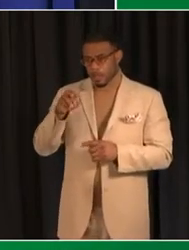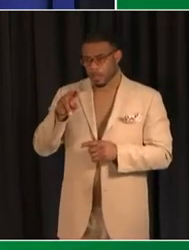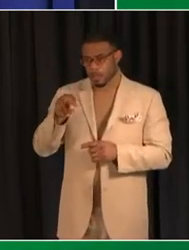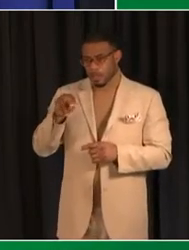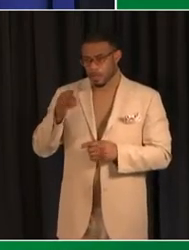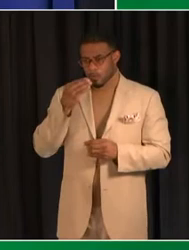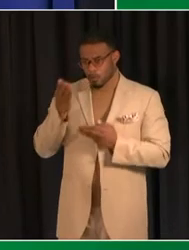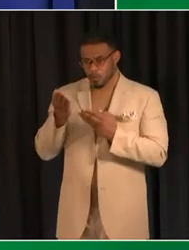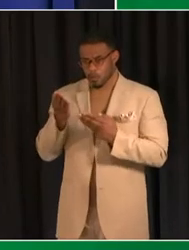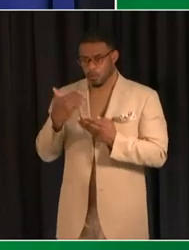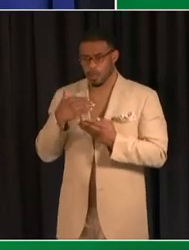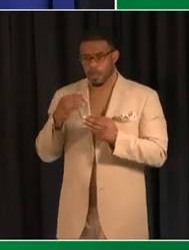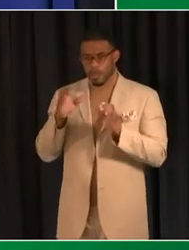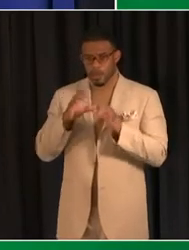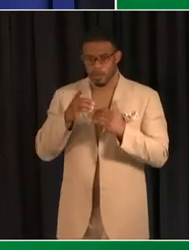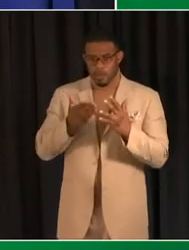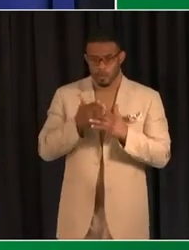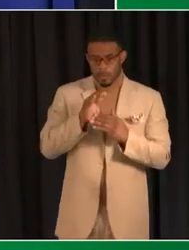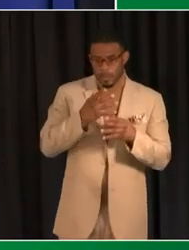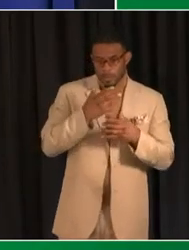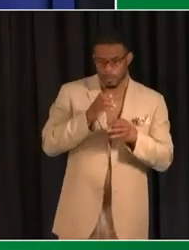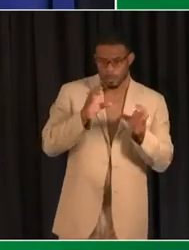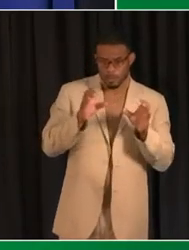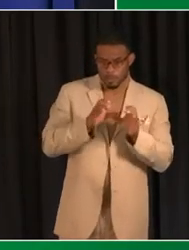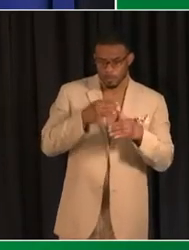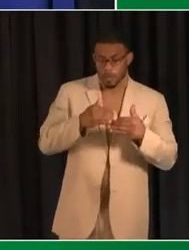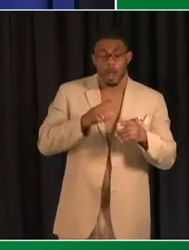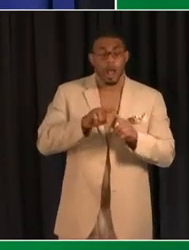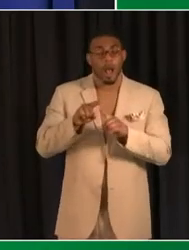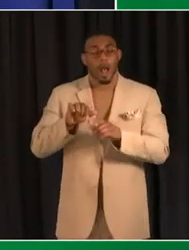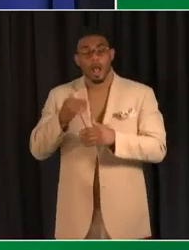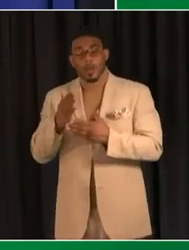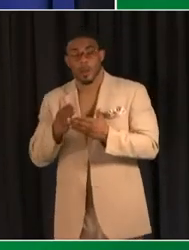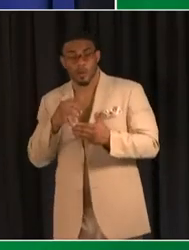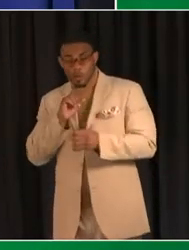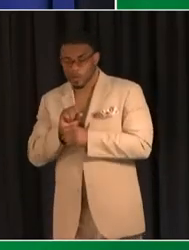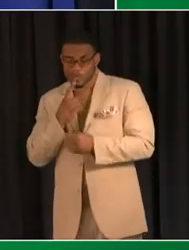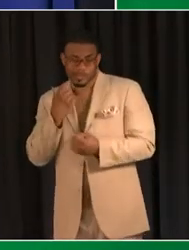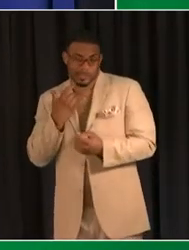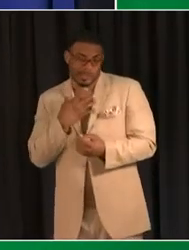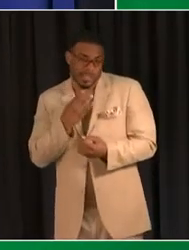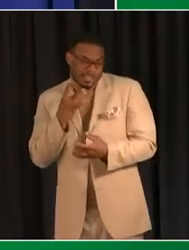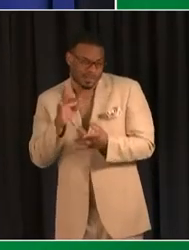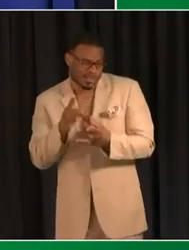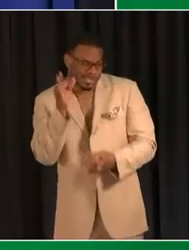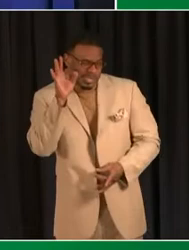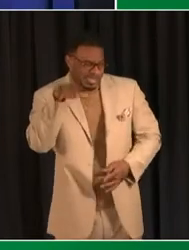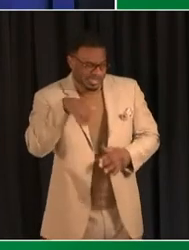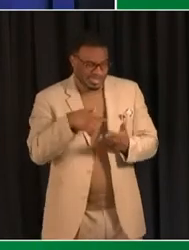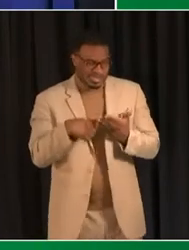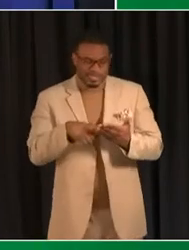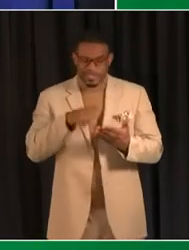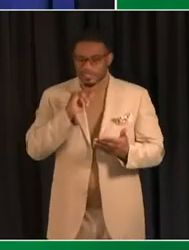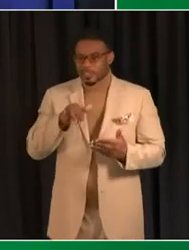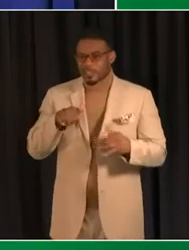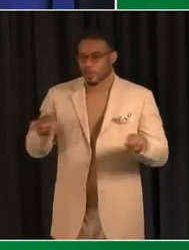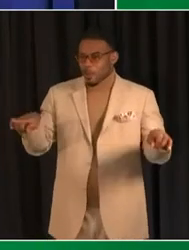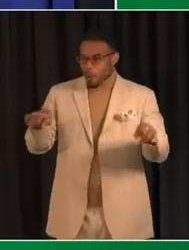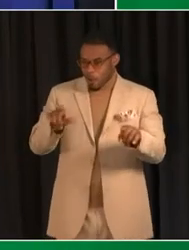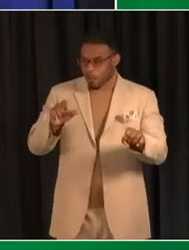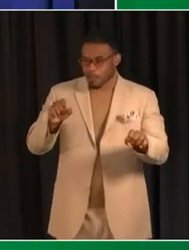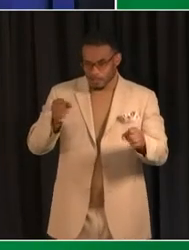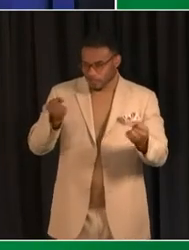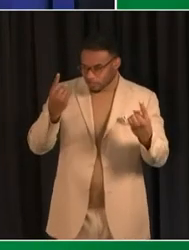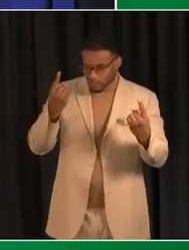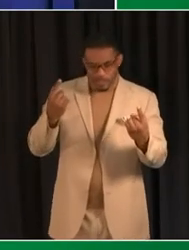have our locations go through that Trust 20 certification process. But the other element that we really just like to mention in discussions, as you